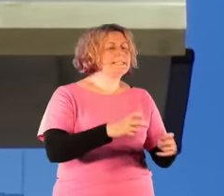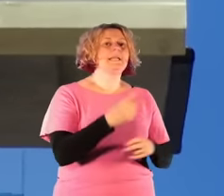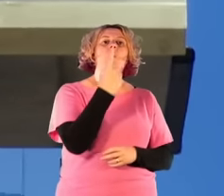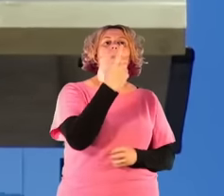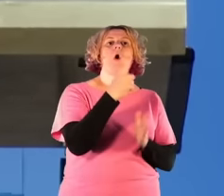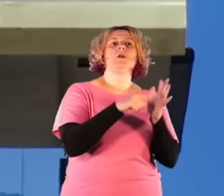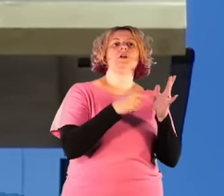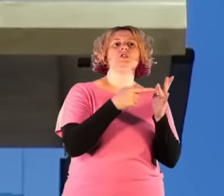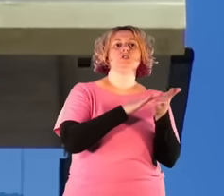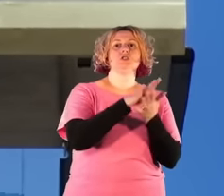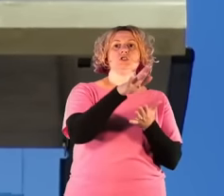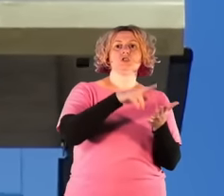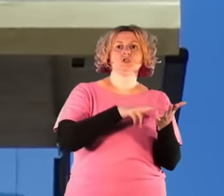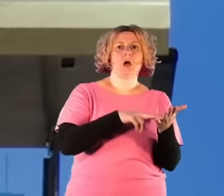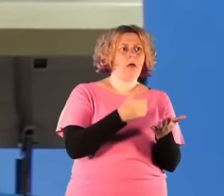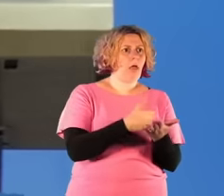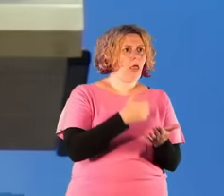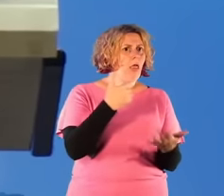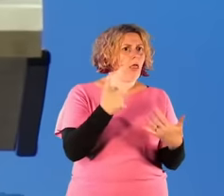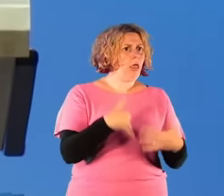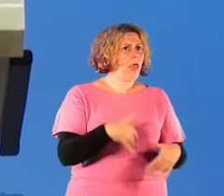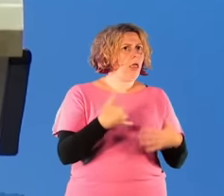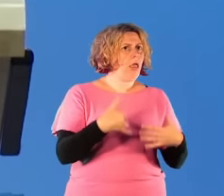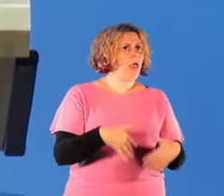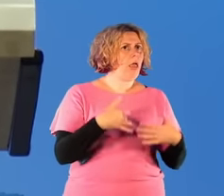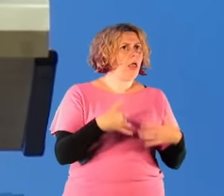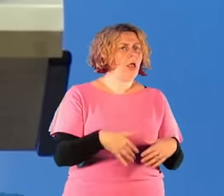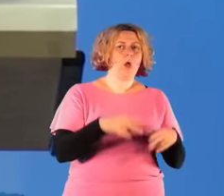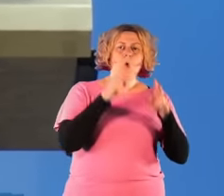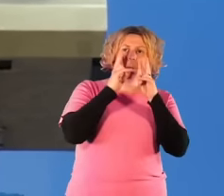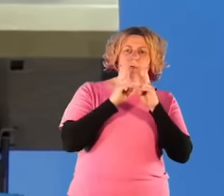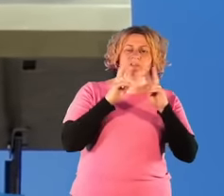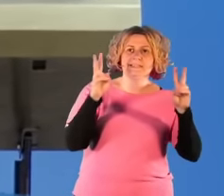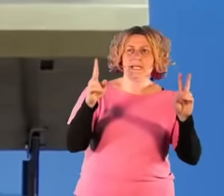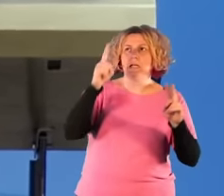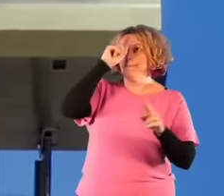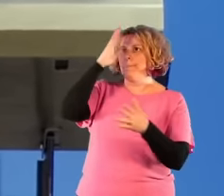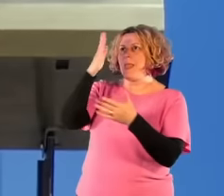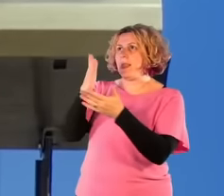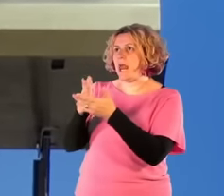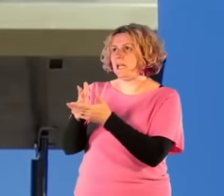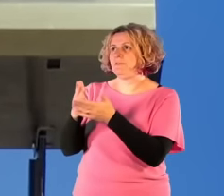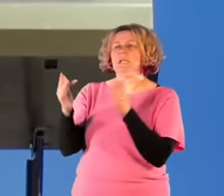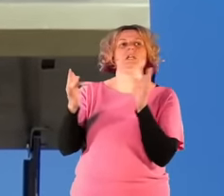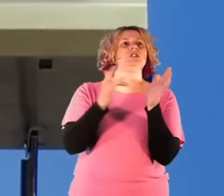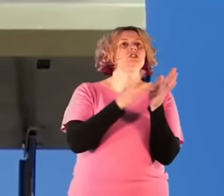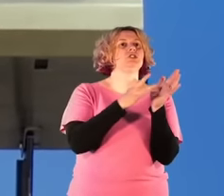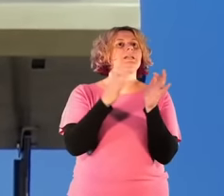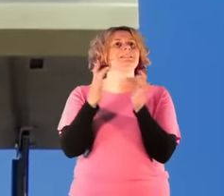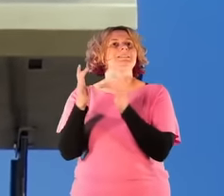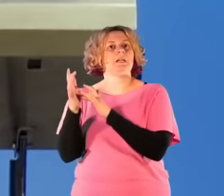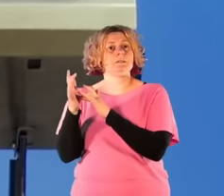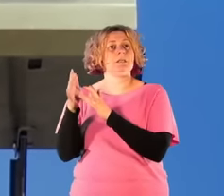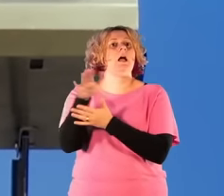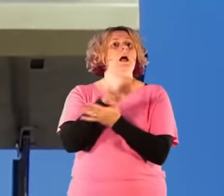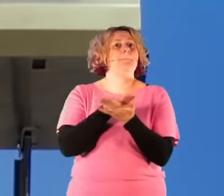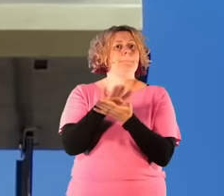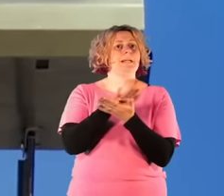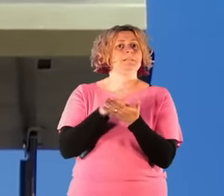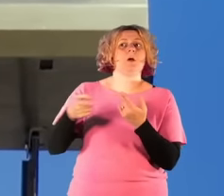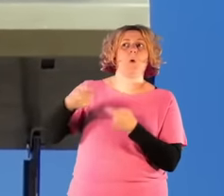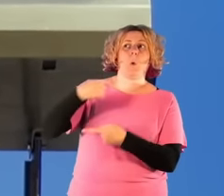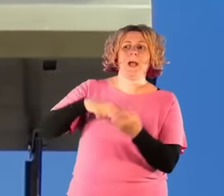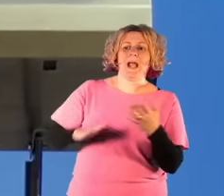1 John together this week? It's been brilliant. We've seen that believing in Jesus means that we belong to his